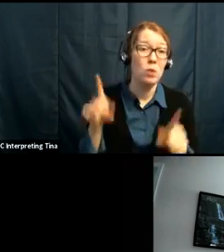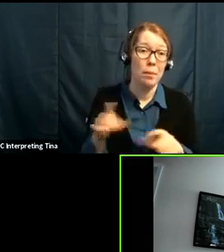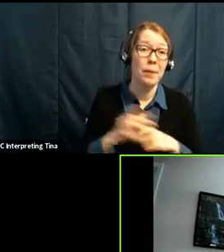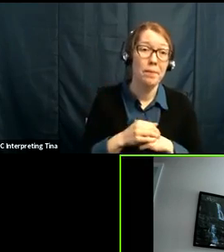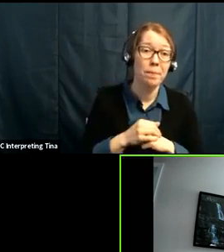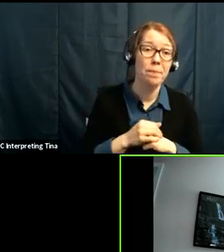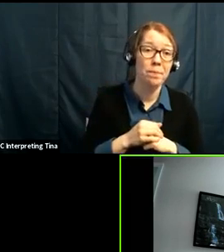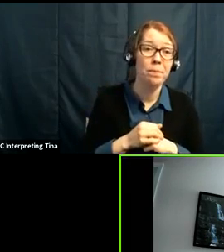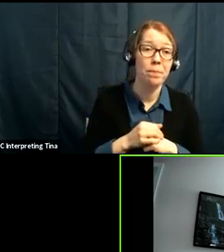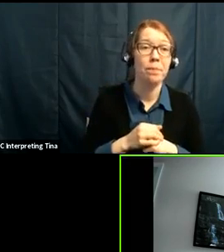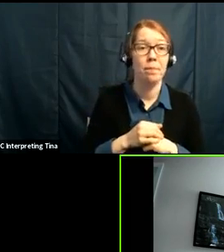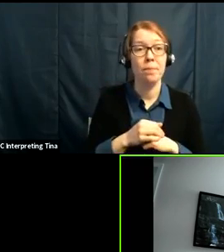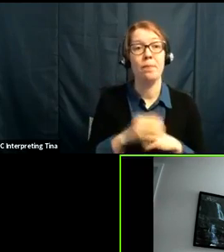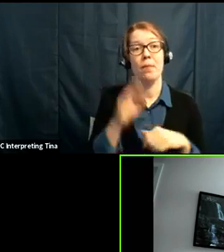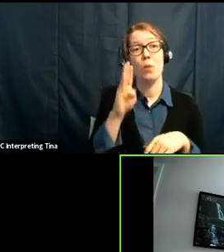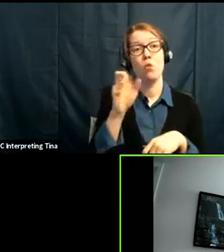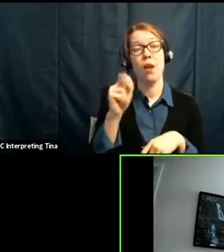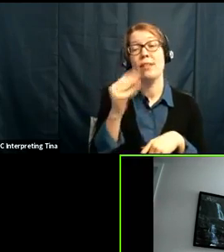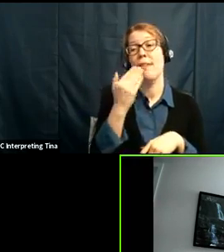Thank you very much.